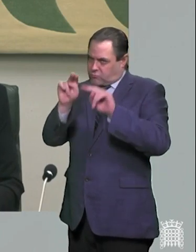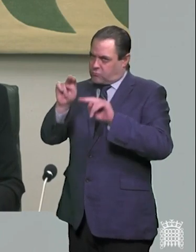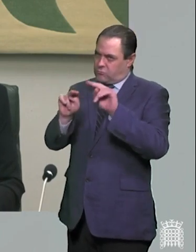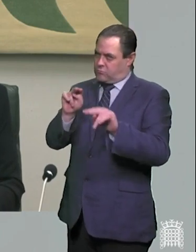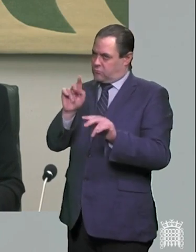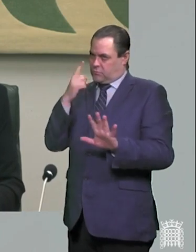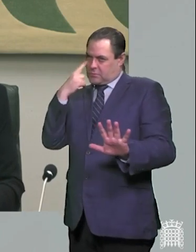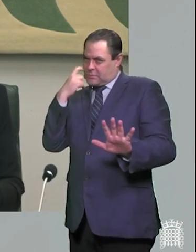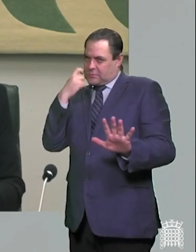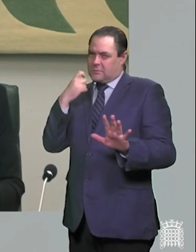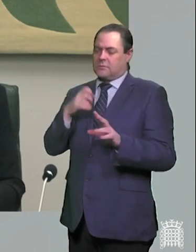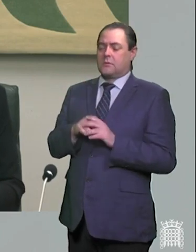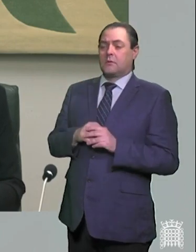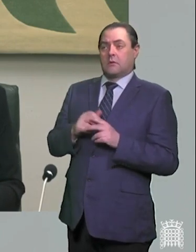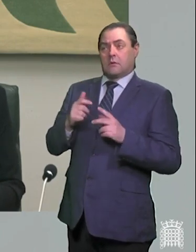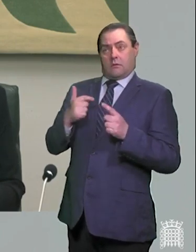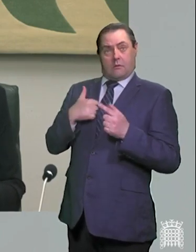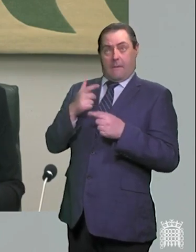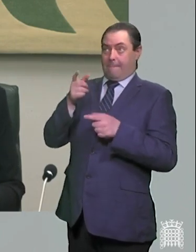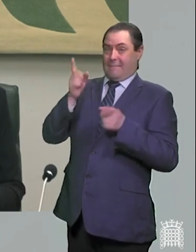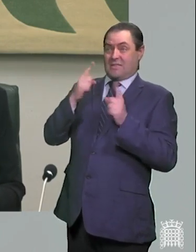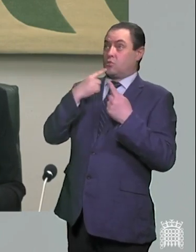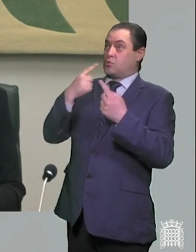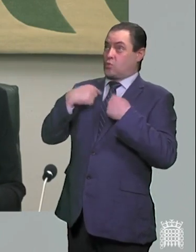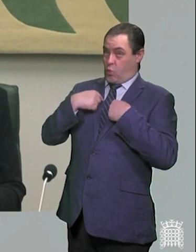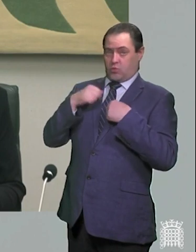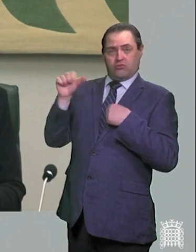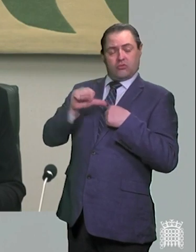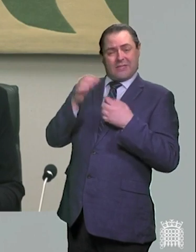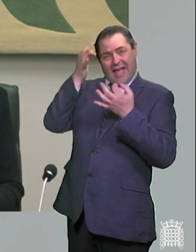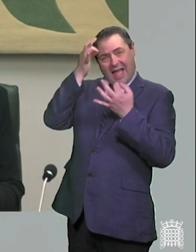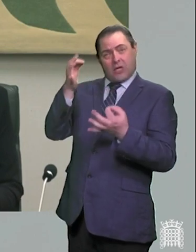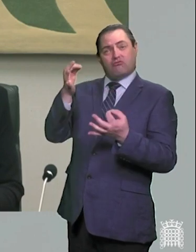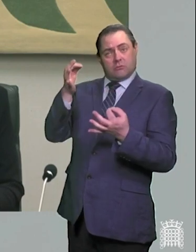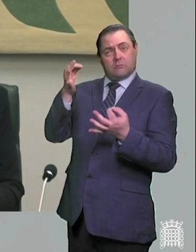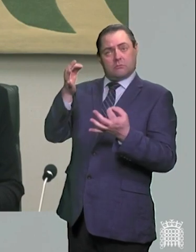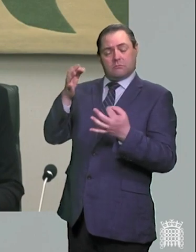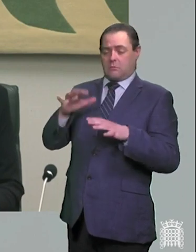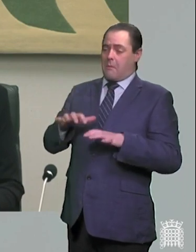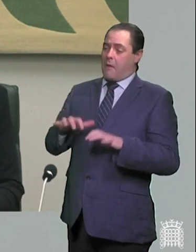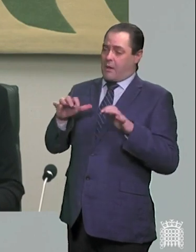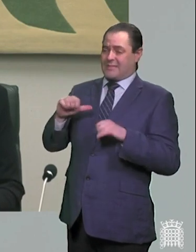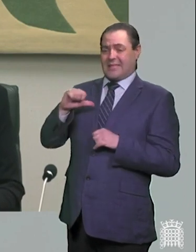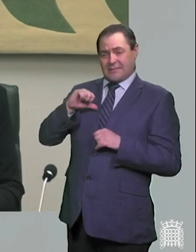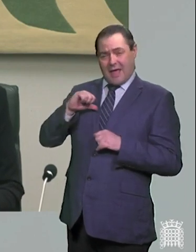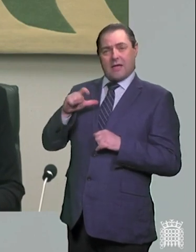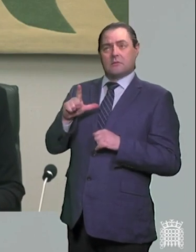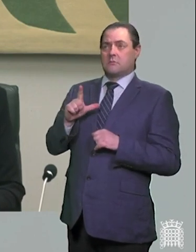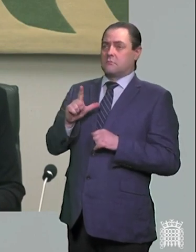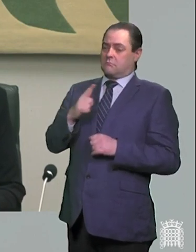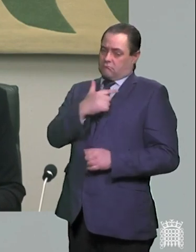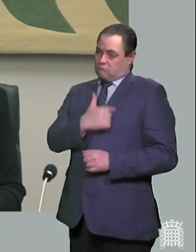on the basis that what we are told by ministers is accurate. Parliament expects proactive candour